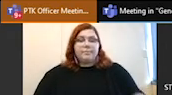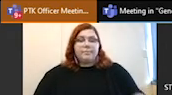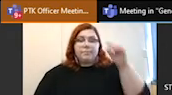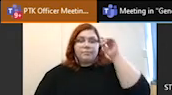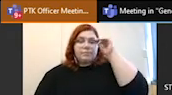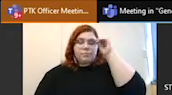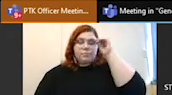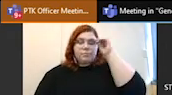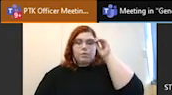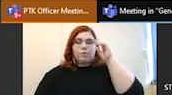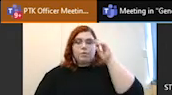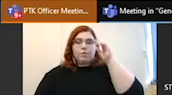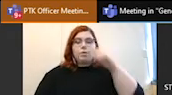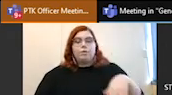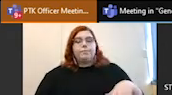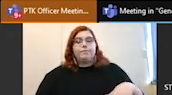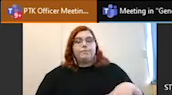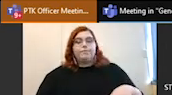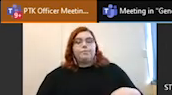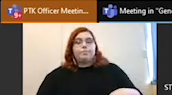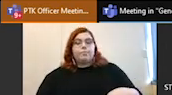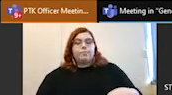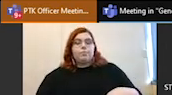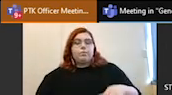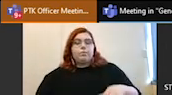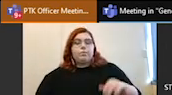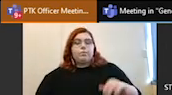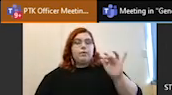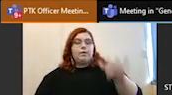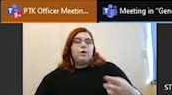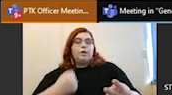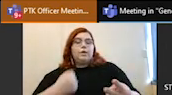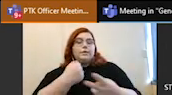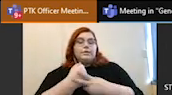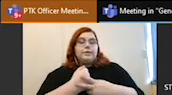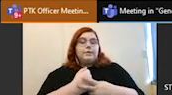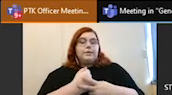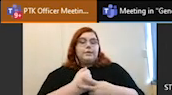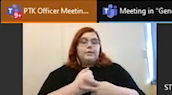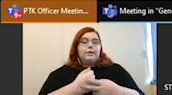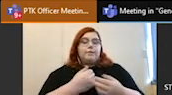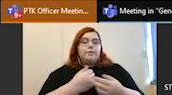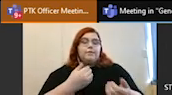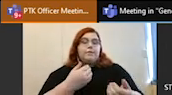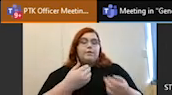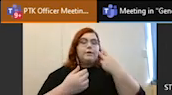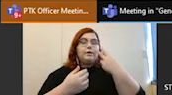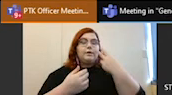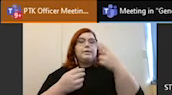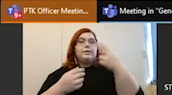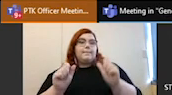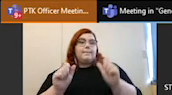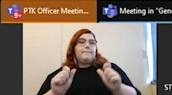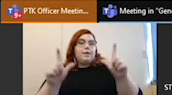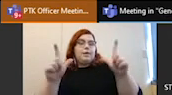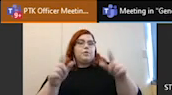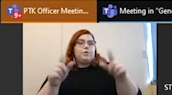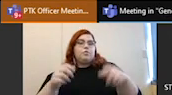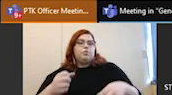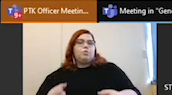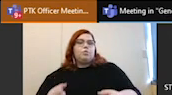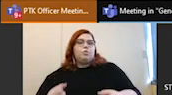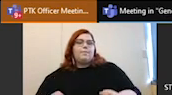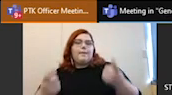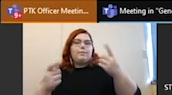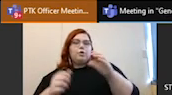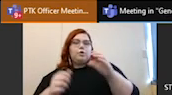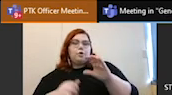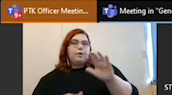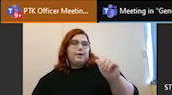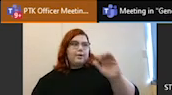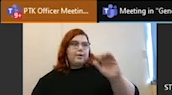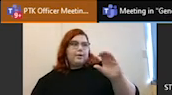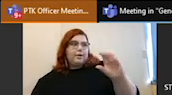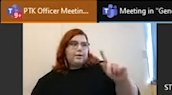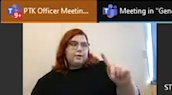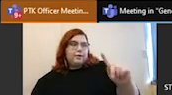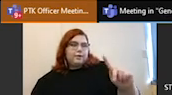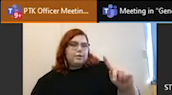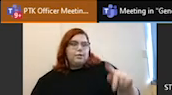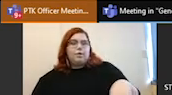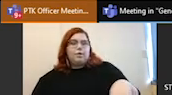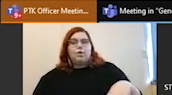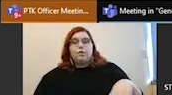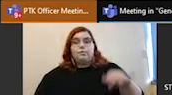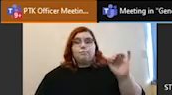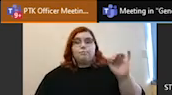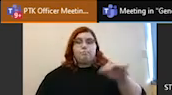You click on Save and View Page, and it'll show up on your account. All right. So that's all I got